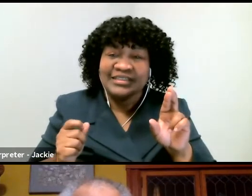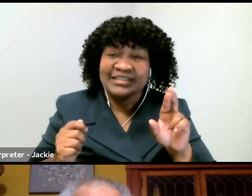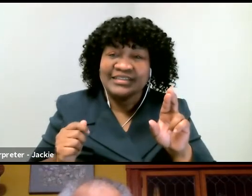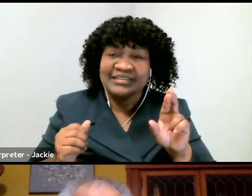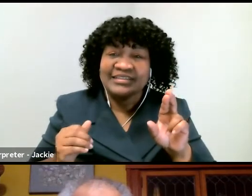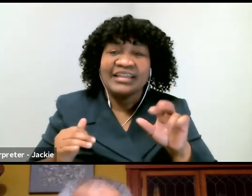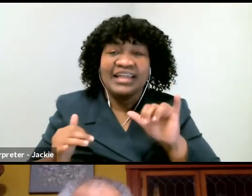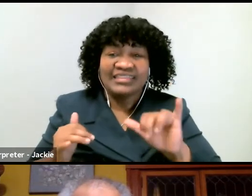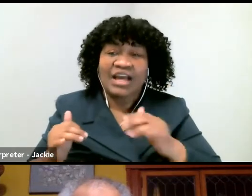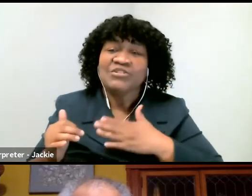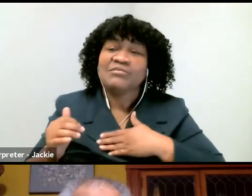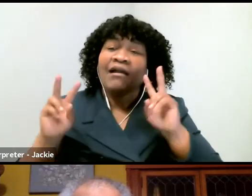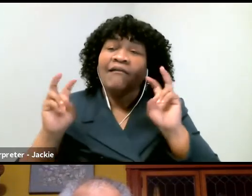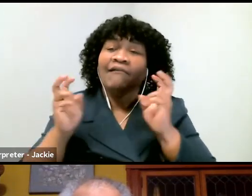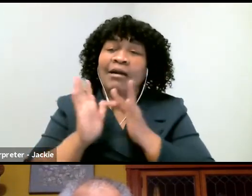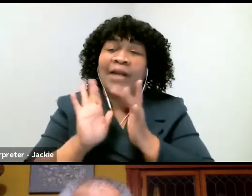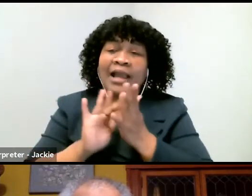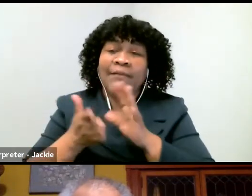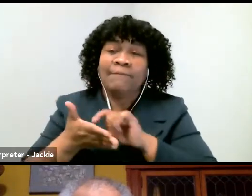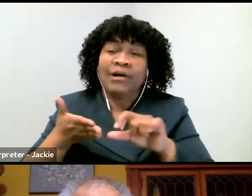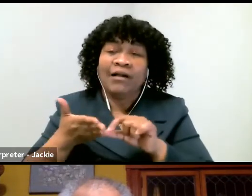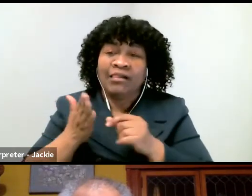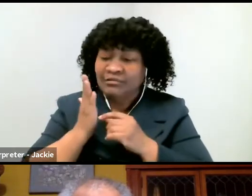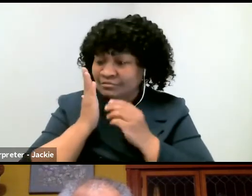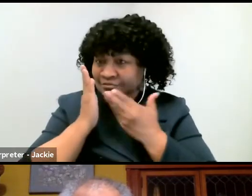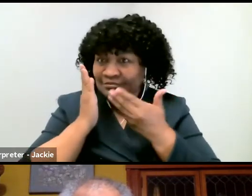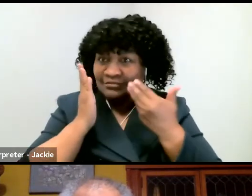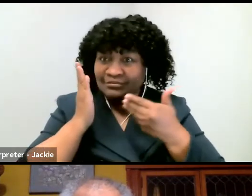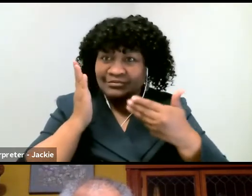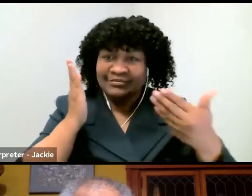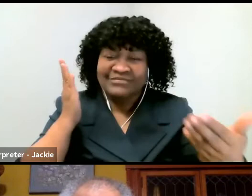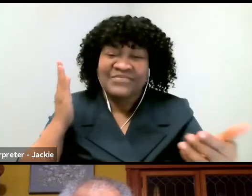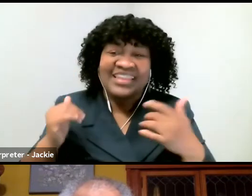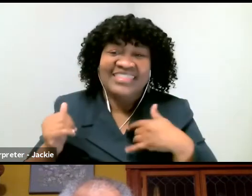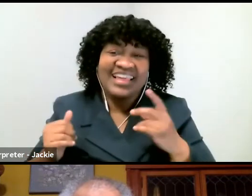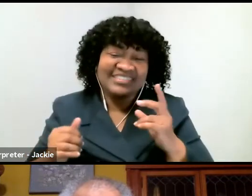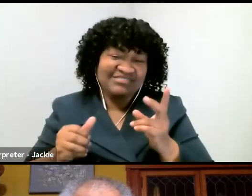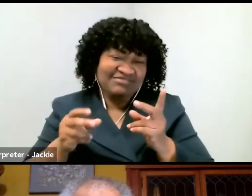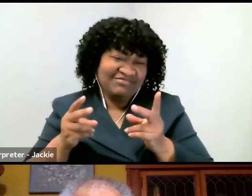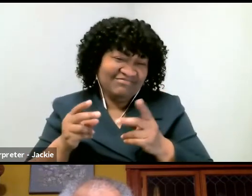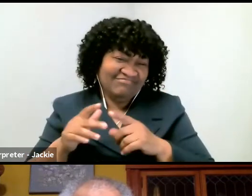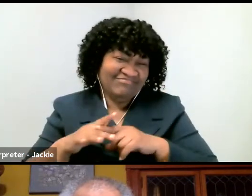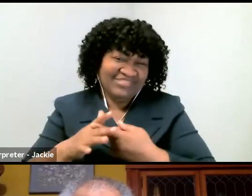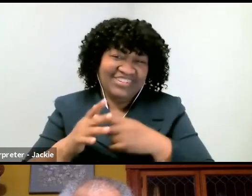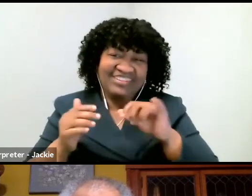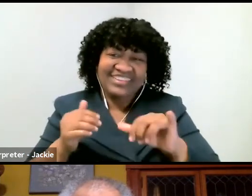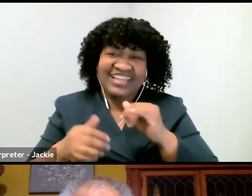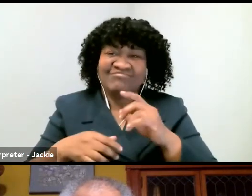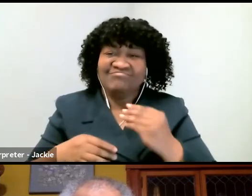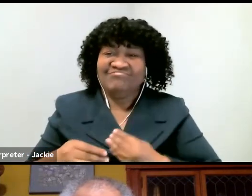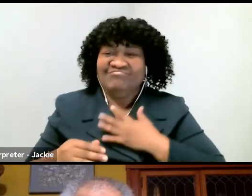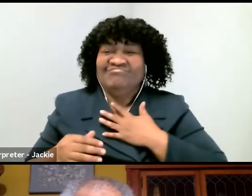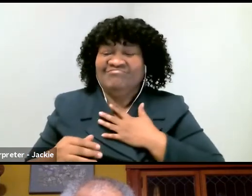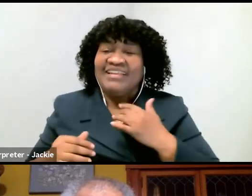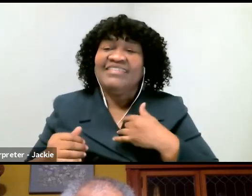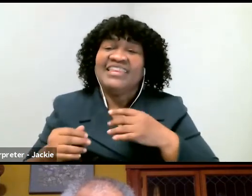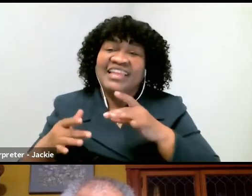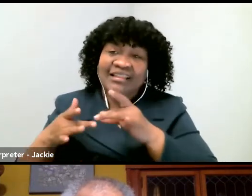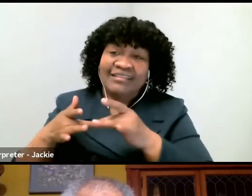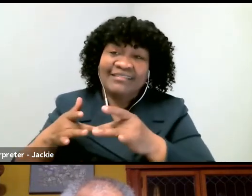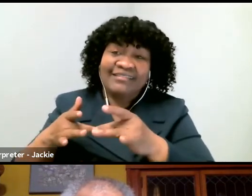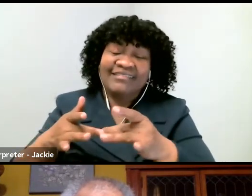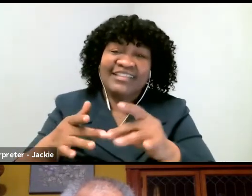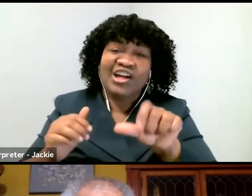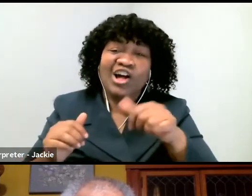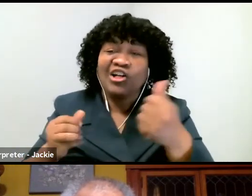kind of a Bible for me. So those two were the start of it. And they led me to other, too